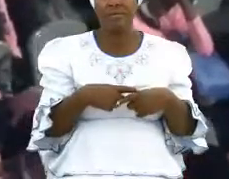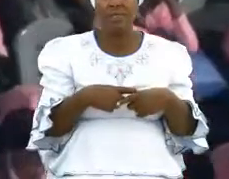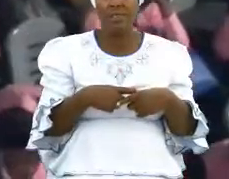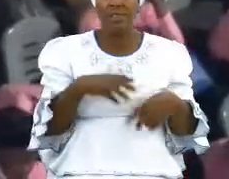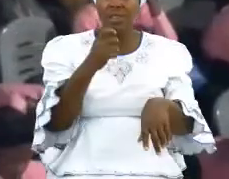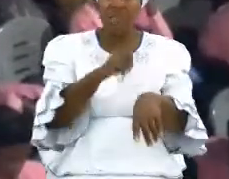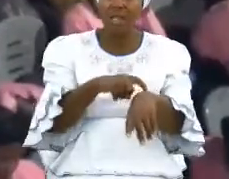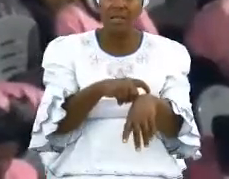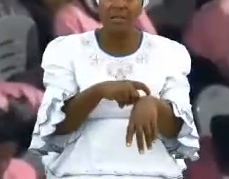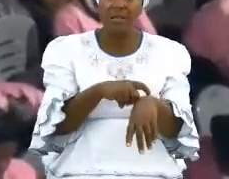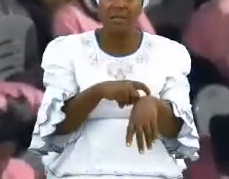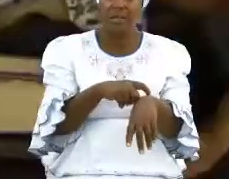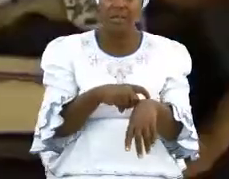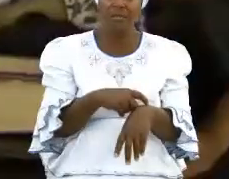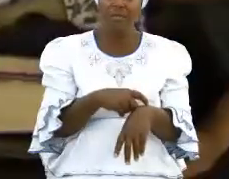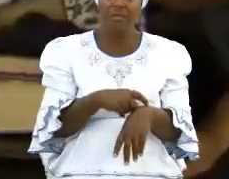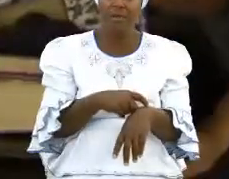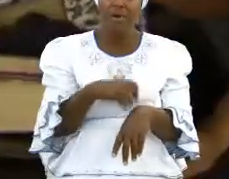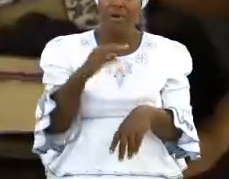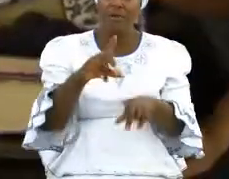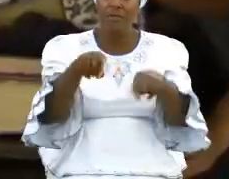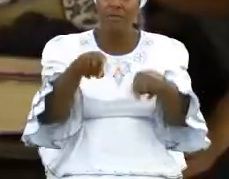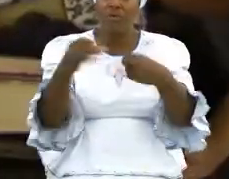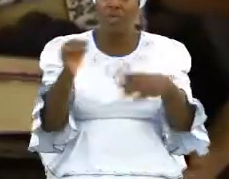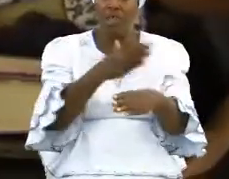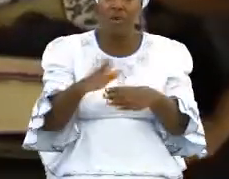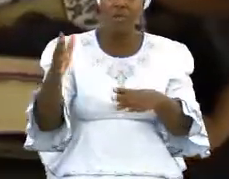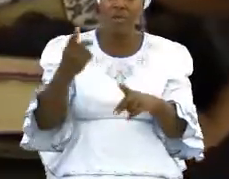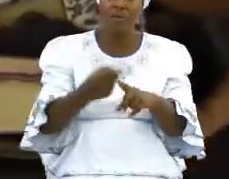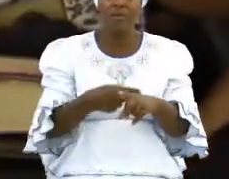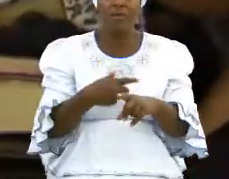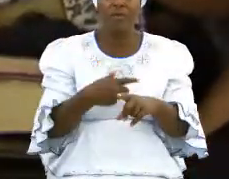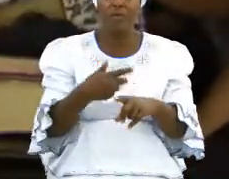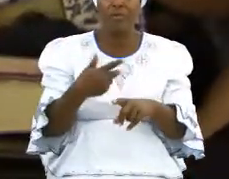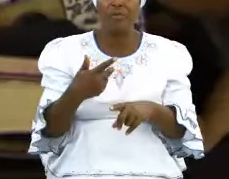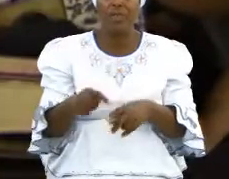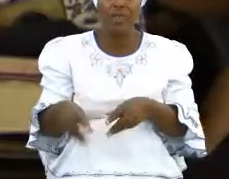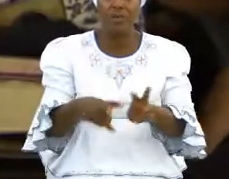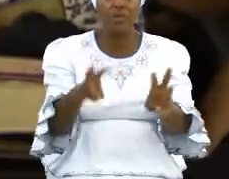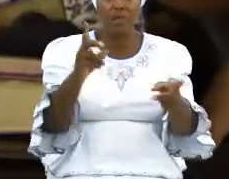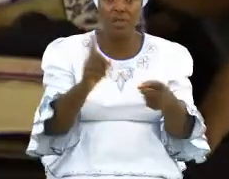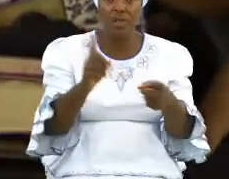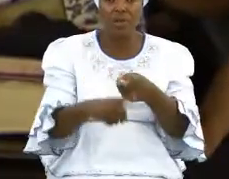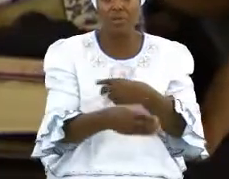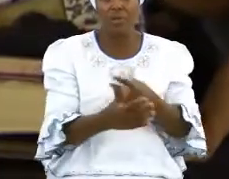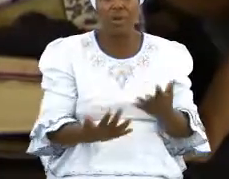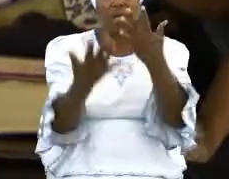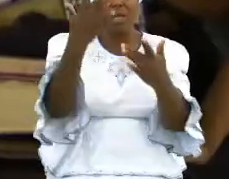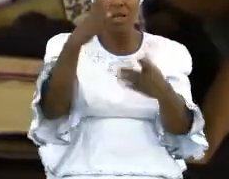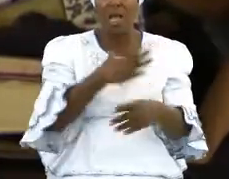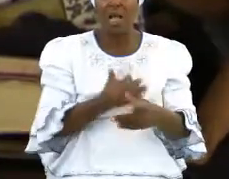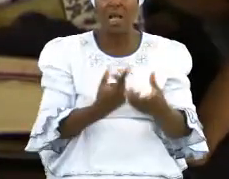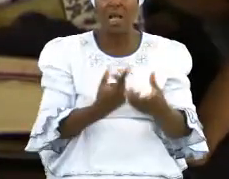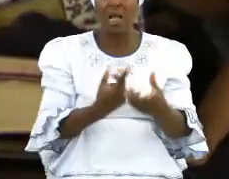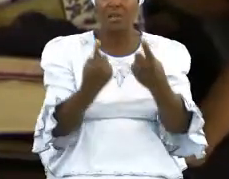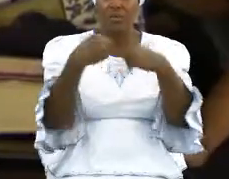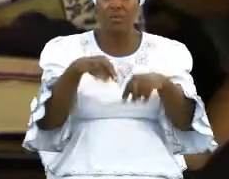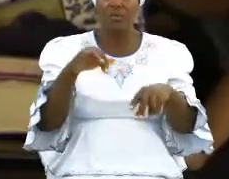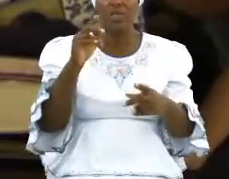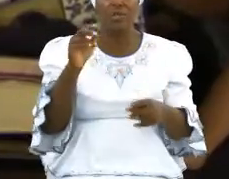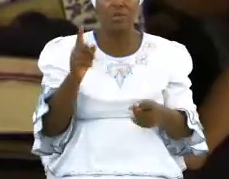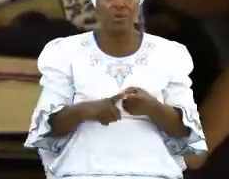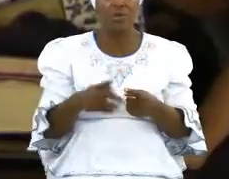of going away from the path to hell and coming to the very gate of